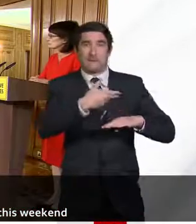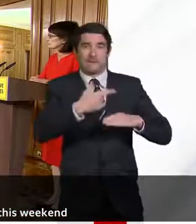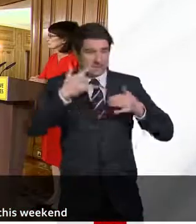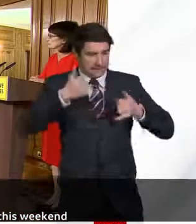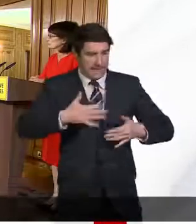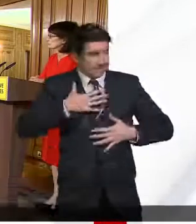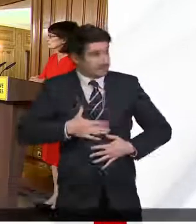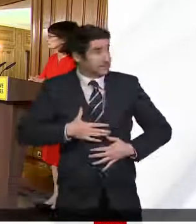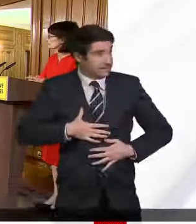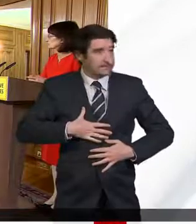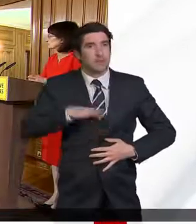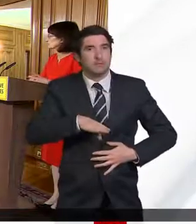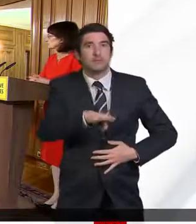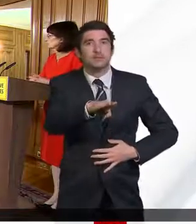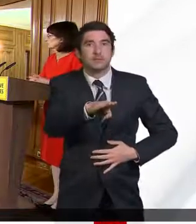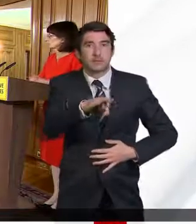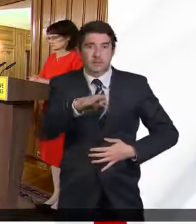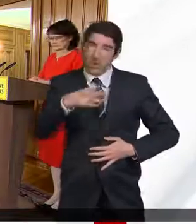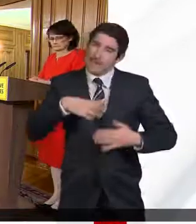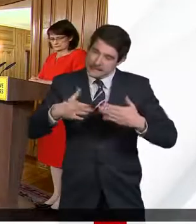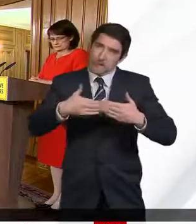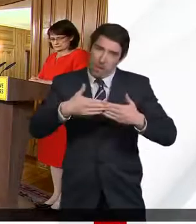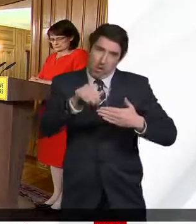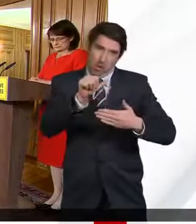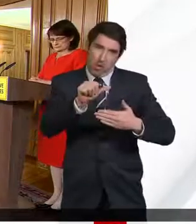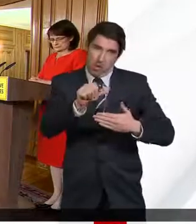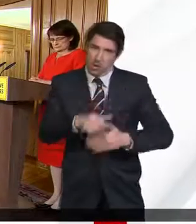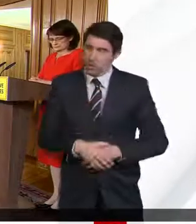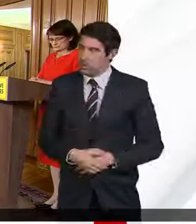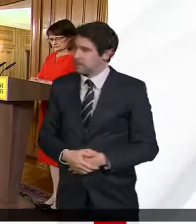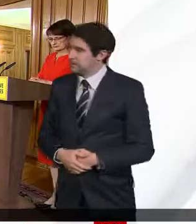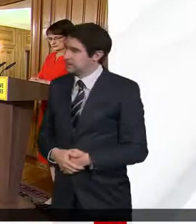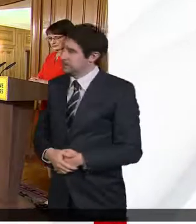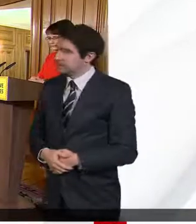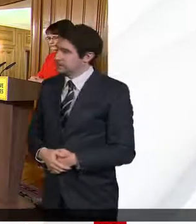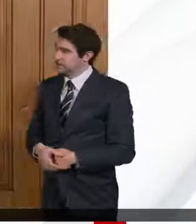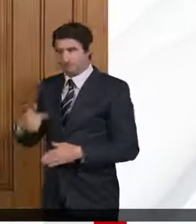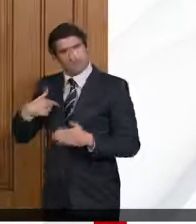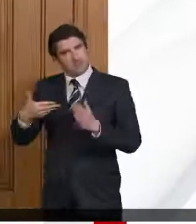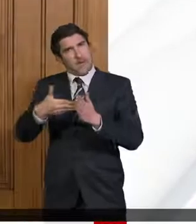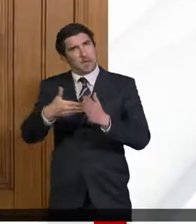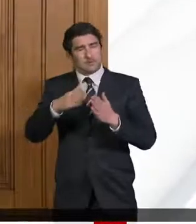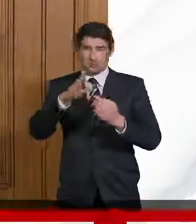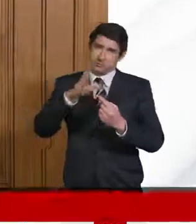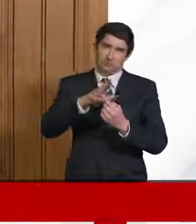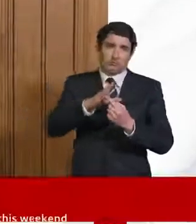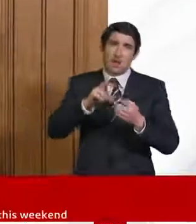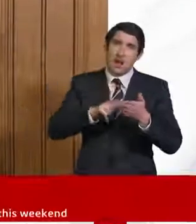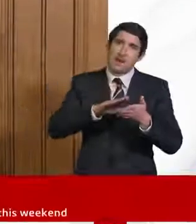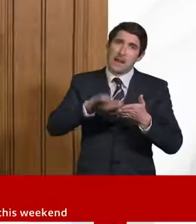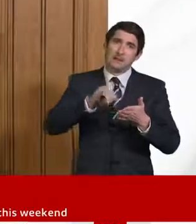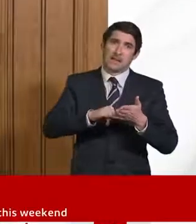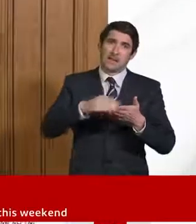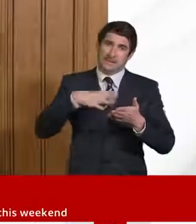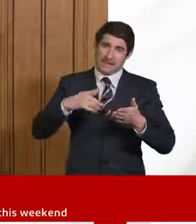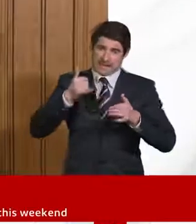absolutely right, Hugh. It's absolutely crucial that NHS staff are testing. And as I've said before, that's for two reasons. One, because those who are self-isolating